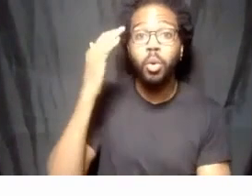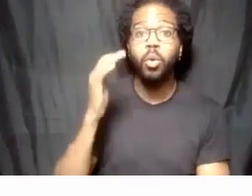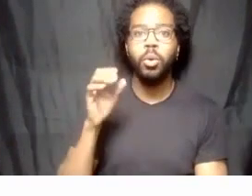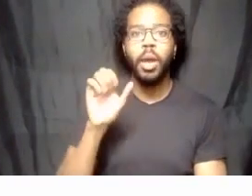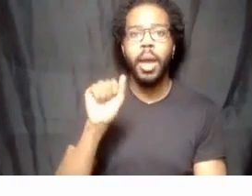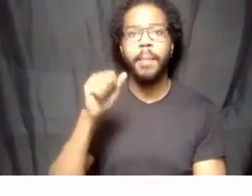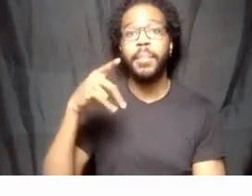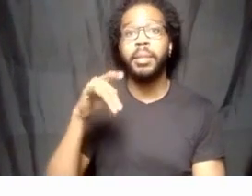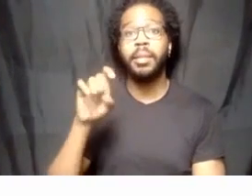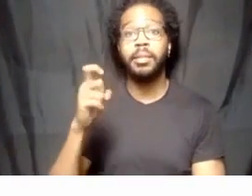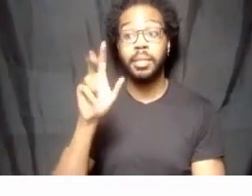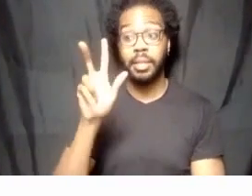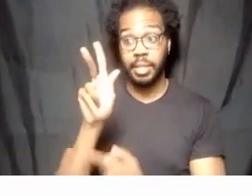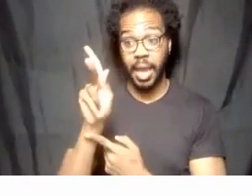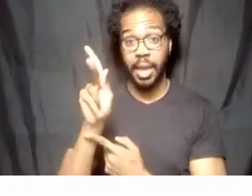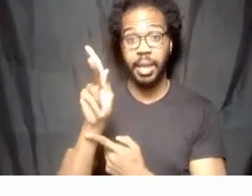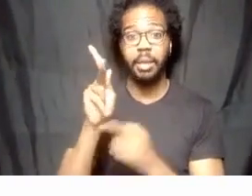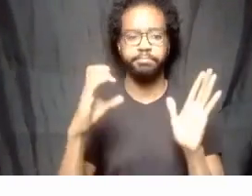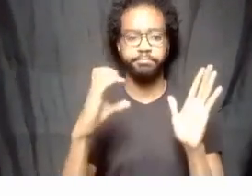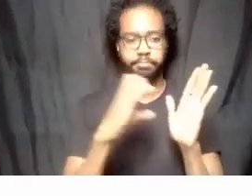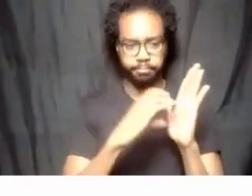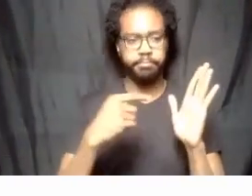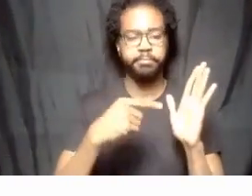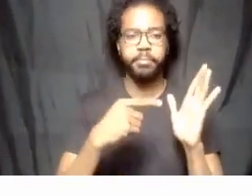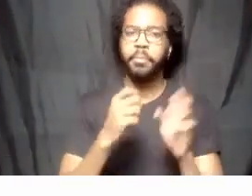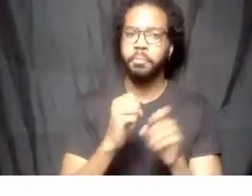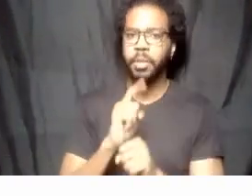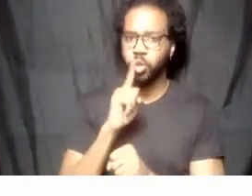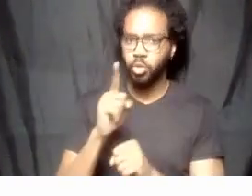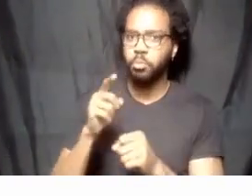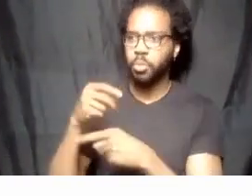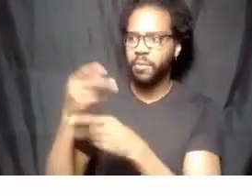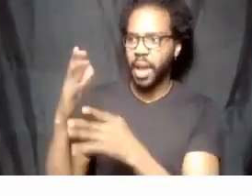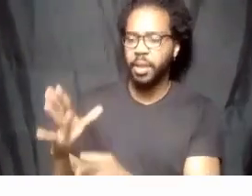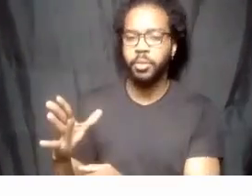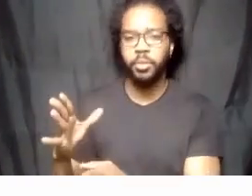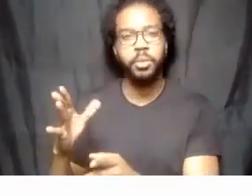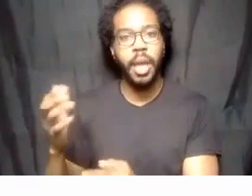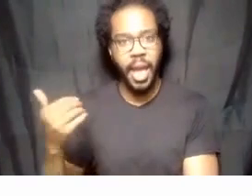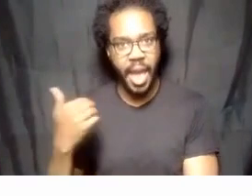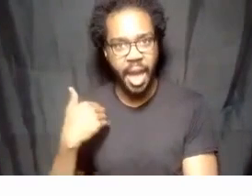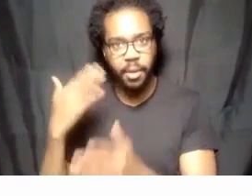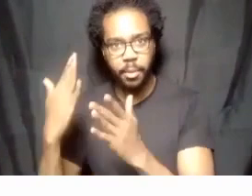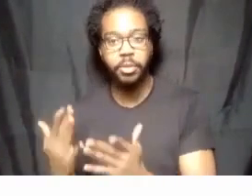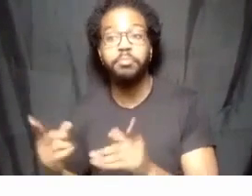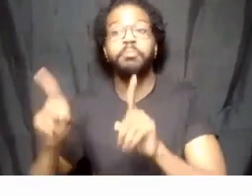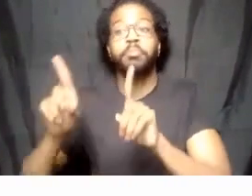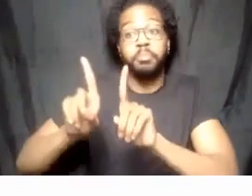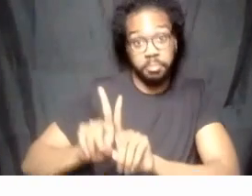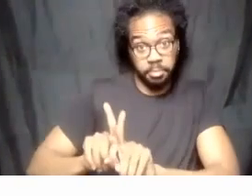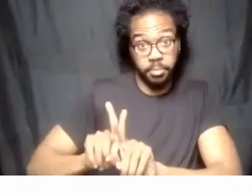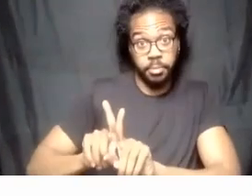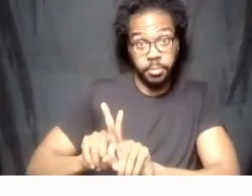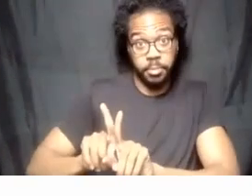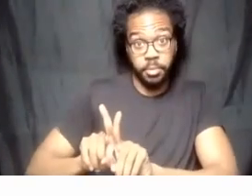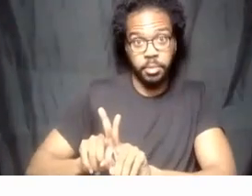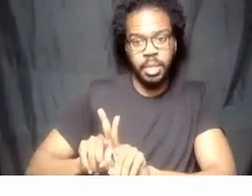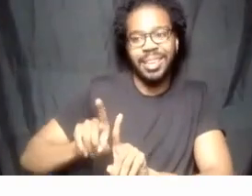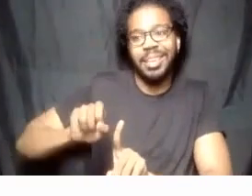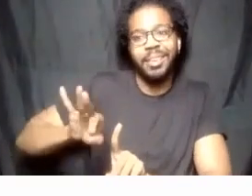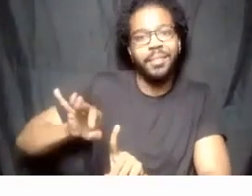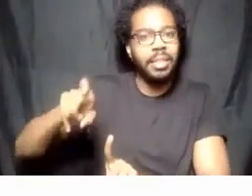K, it included provisions to ensure that providers could have a person with the person in the hospital when it's needed, and